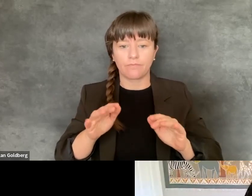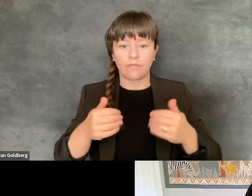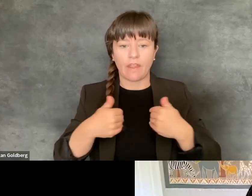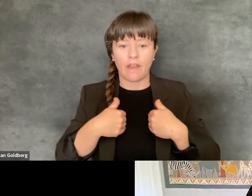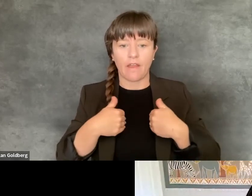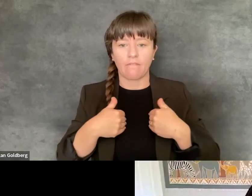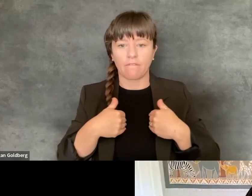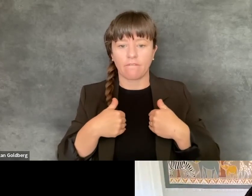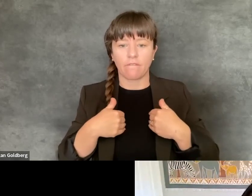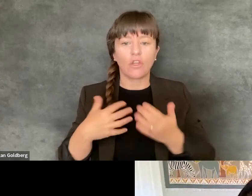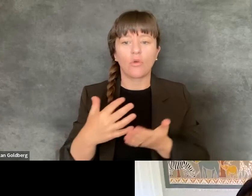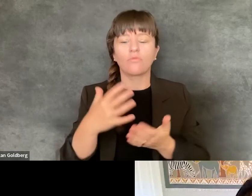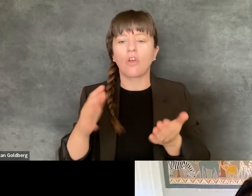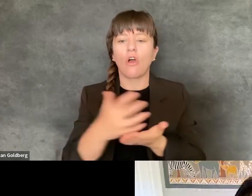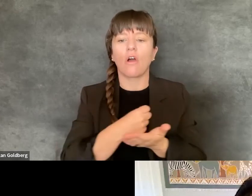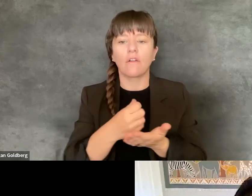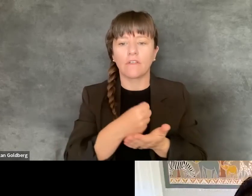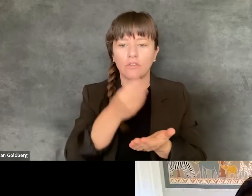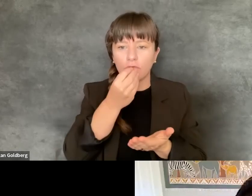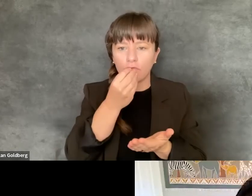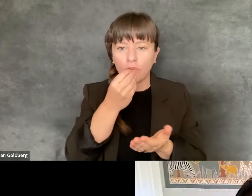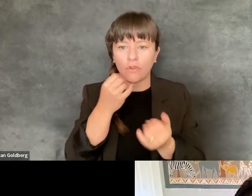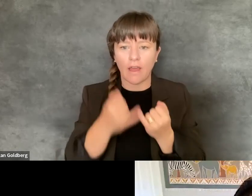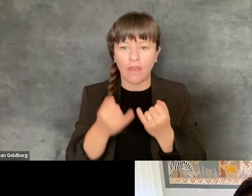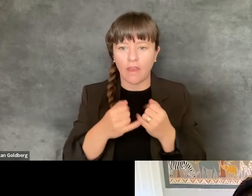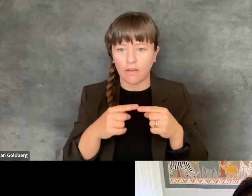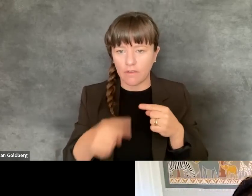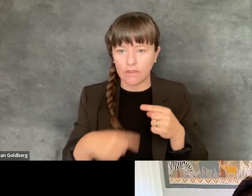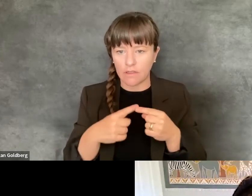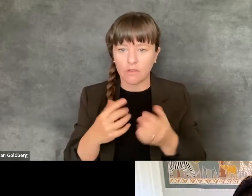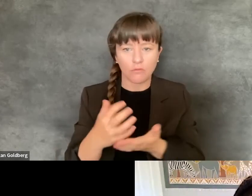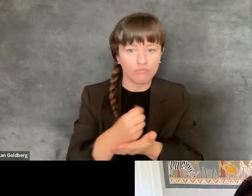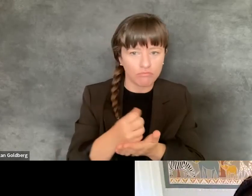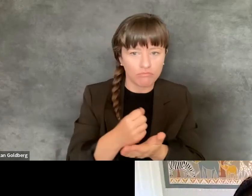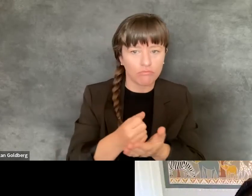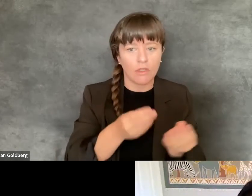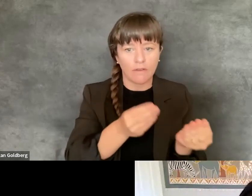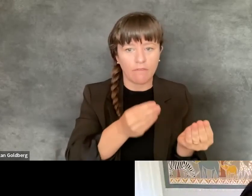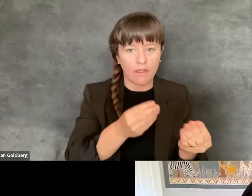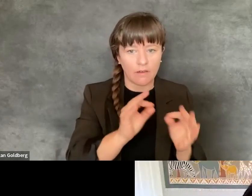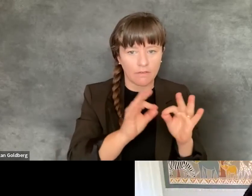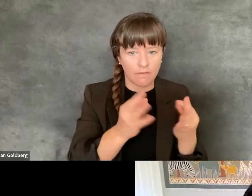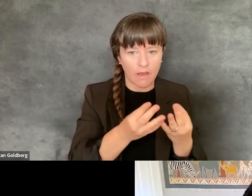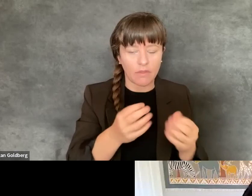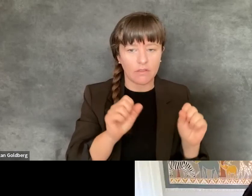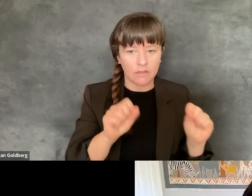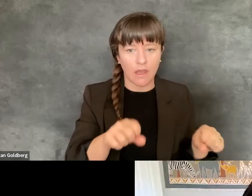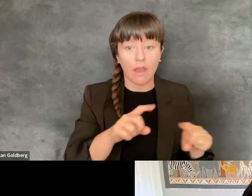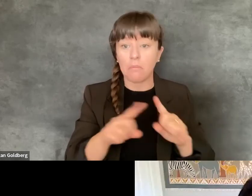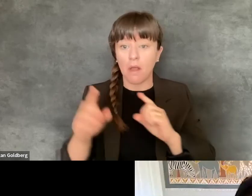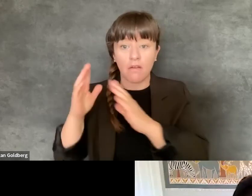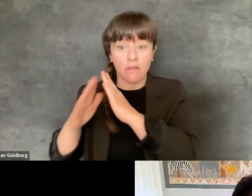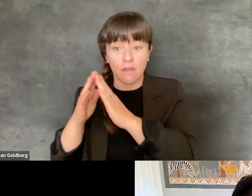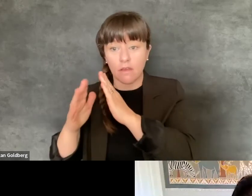harvest food at the end of a season, and they are able to feed their families, but at a community level, you don't